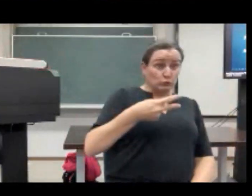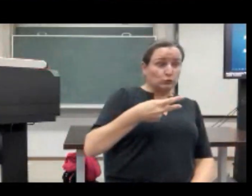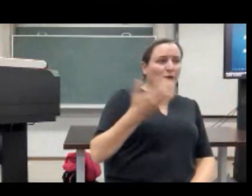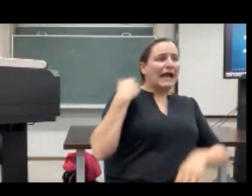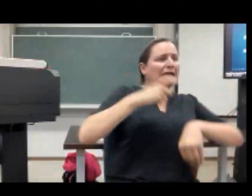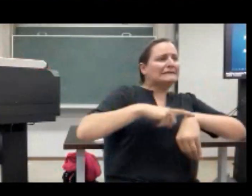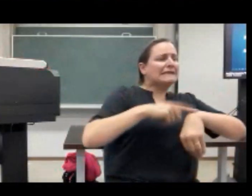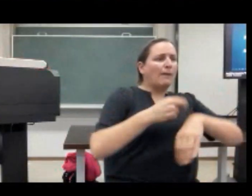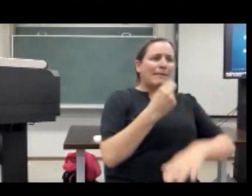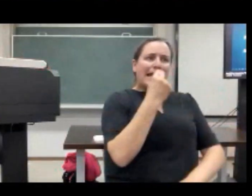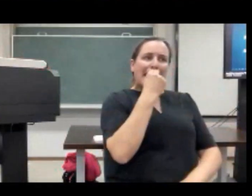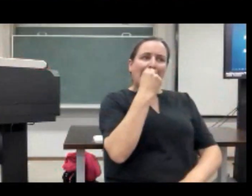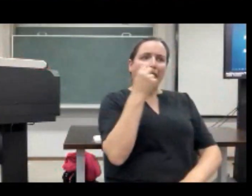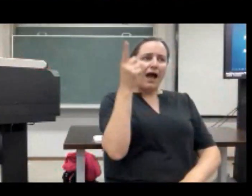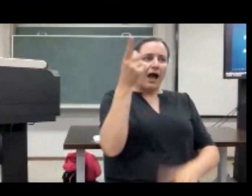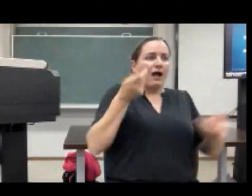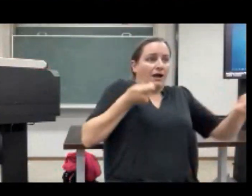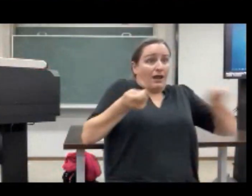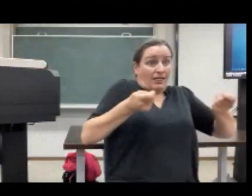Okay.